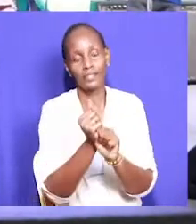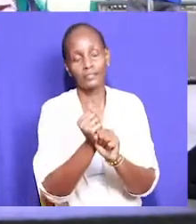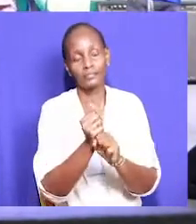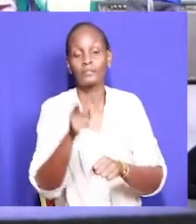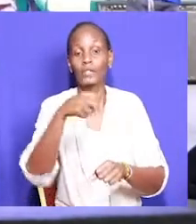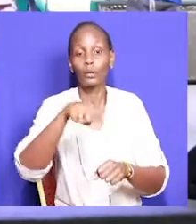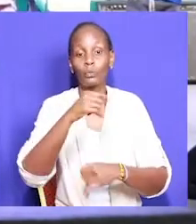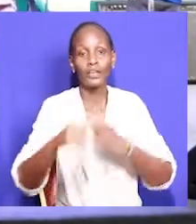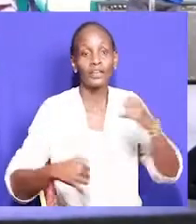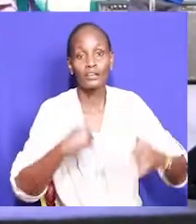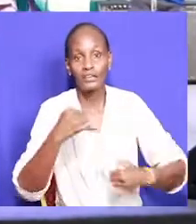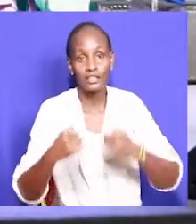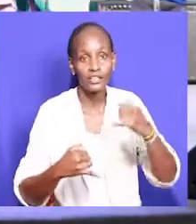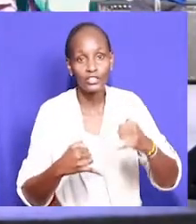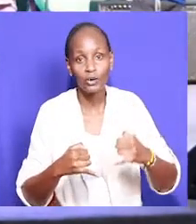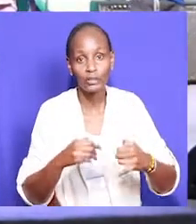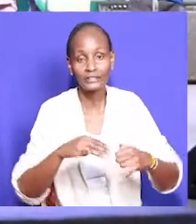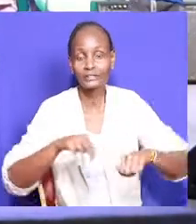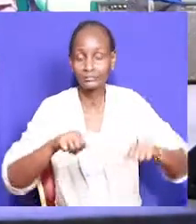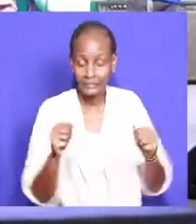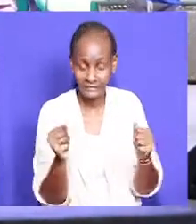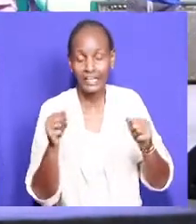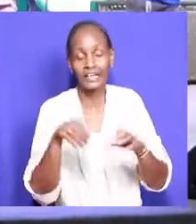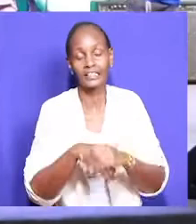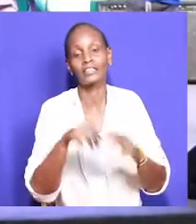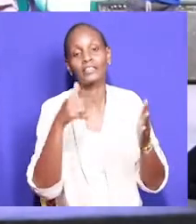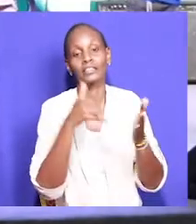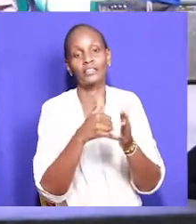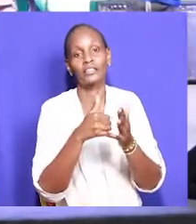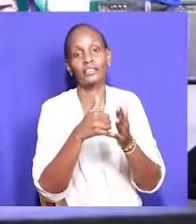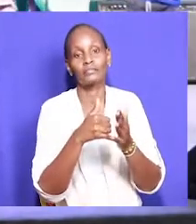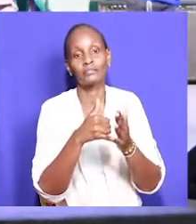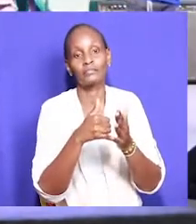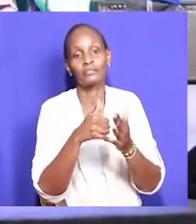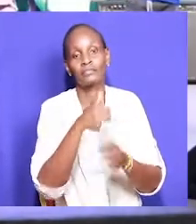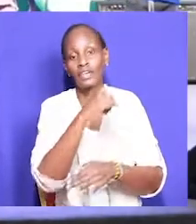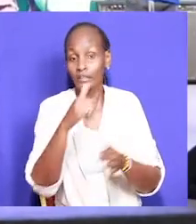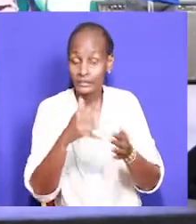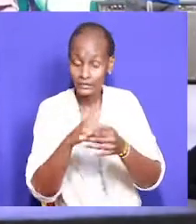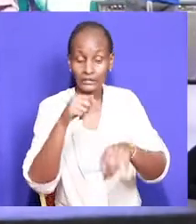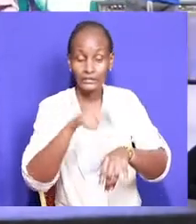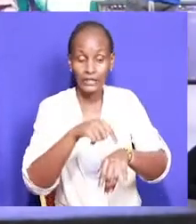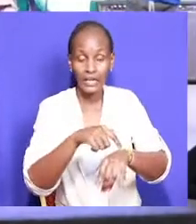has made, we will rejoice and be glad in it.